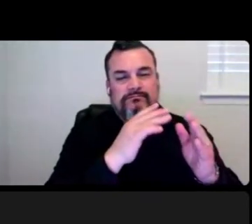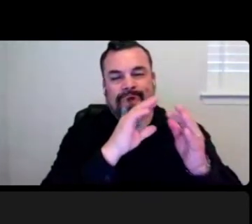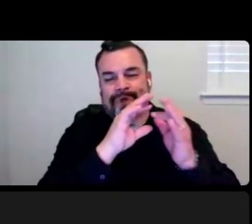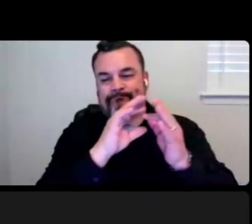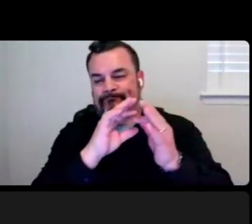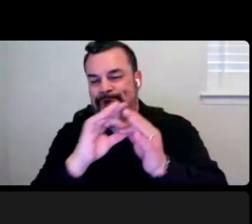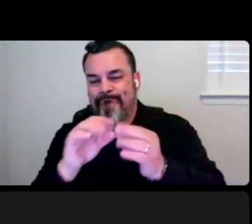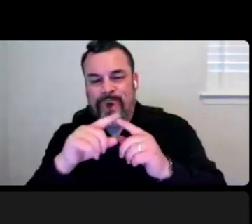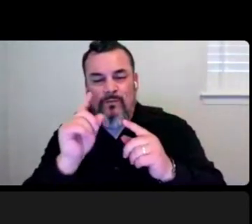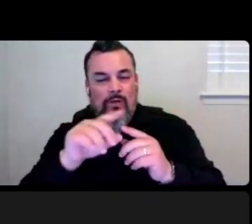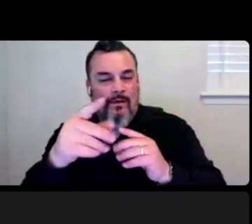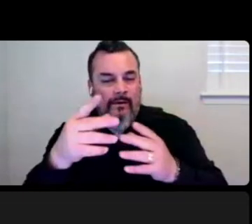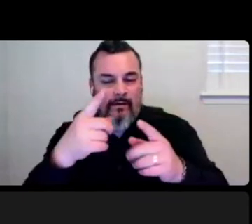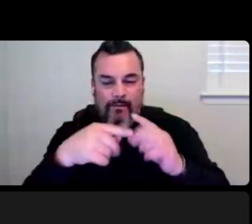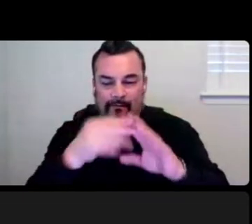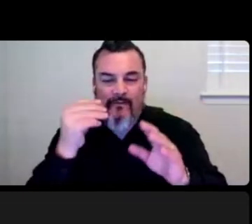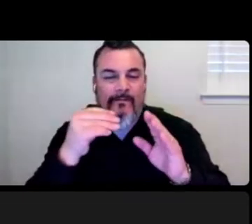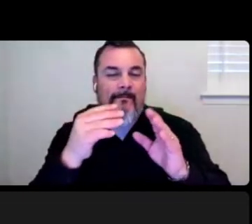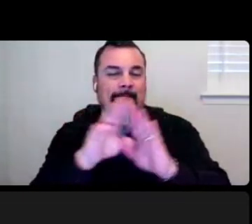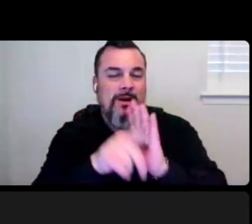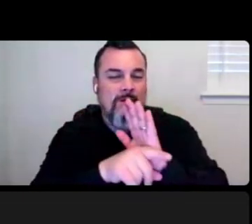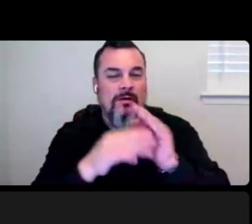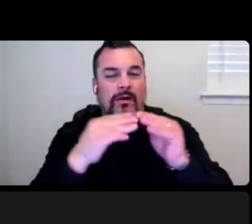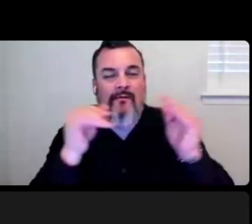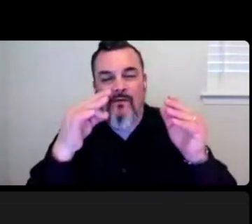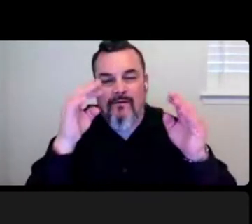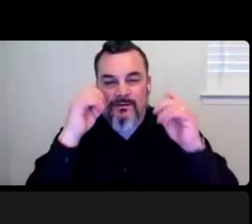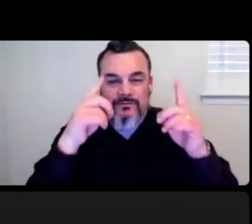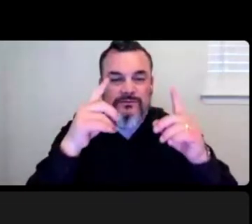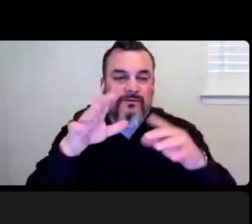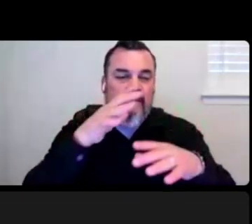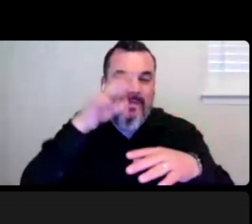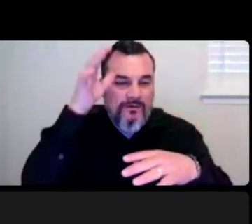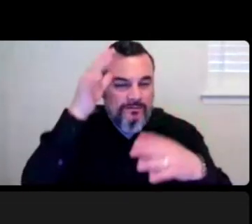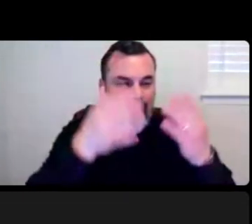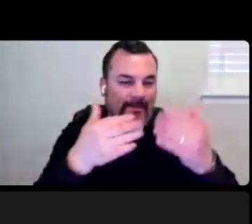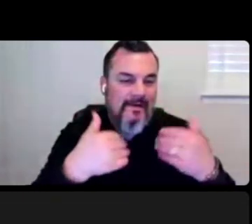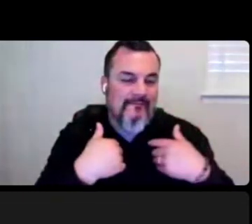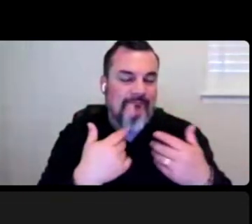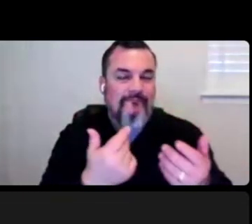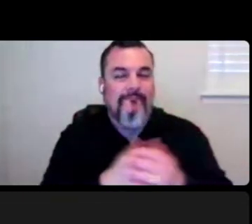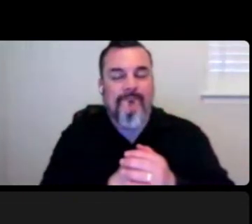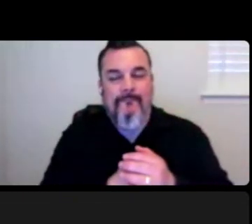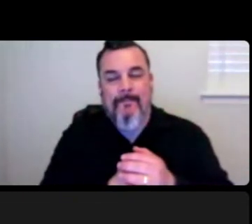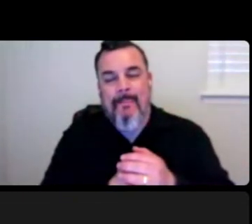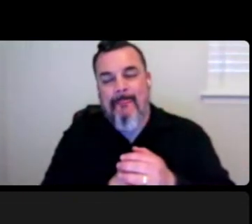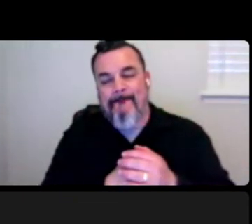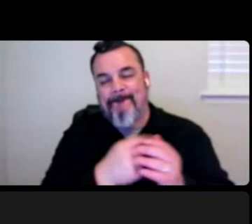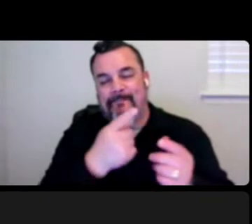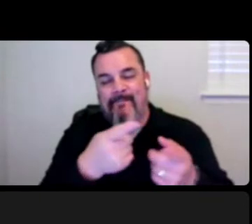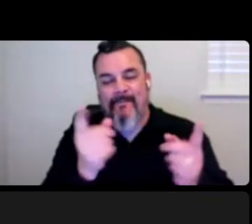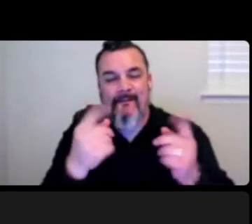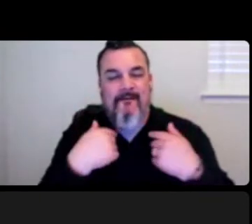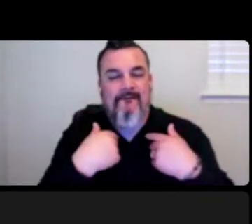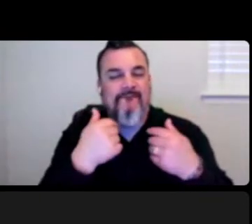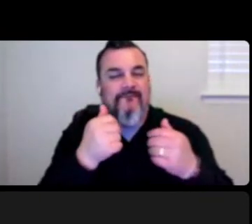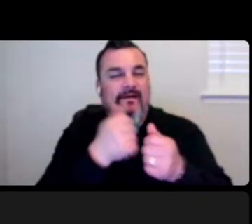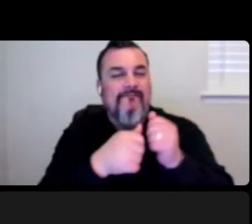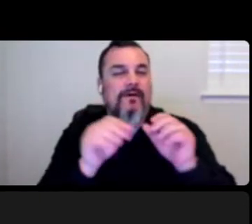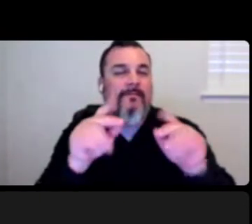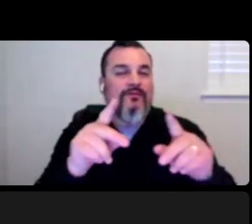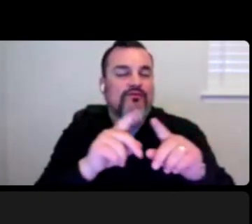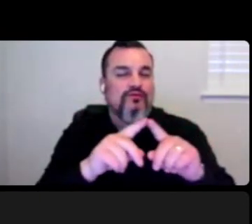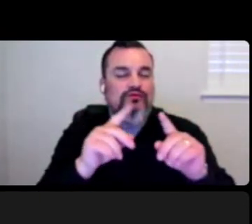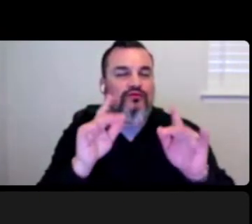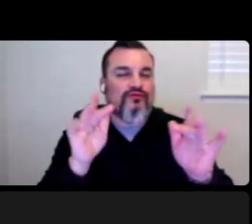coming from, what their background is, the level of education their parents may have, that they have every opportunity to